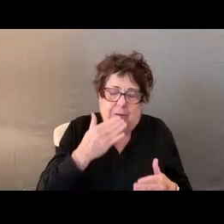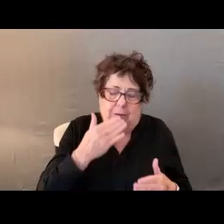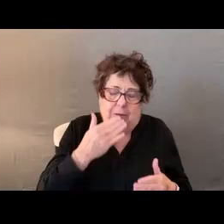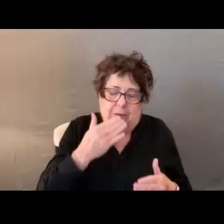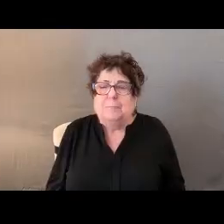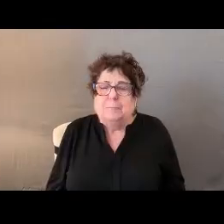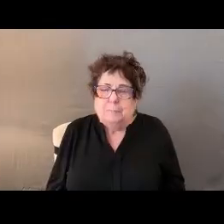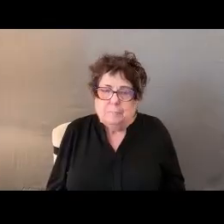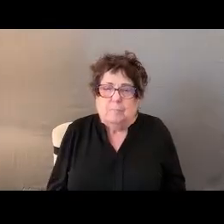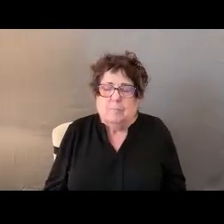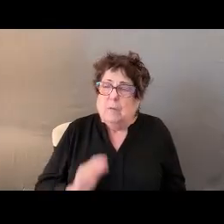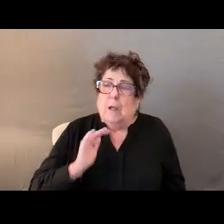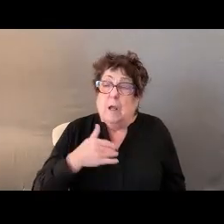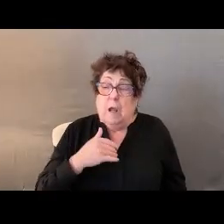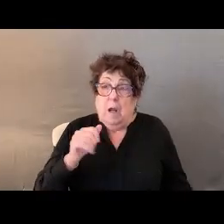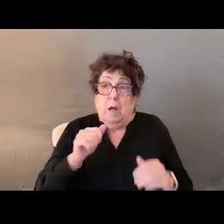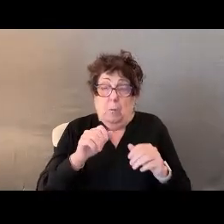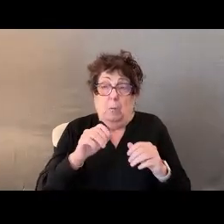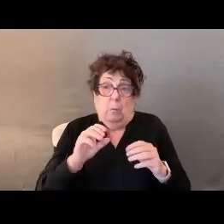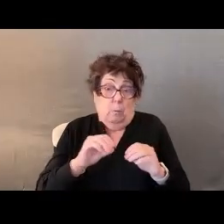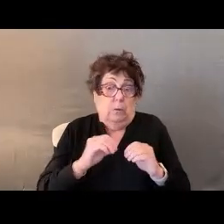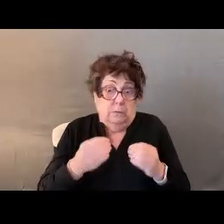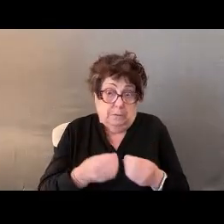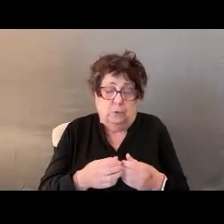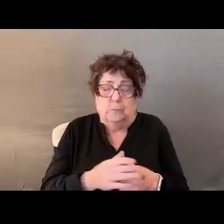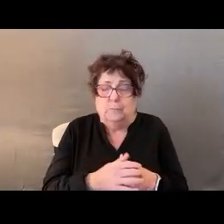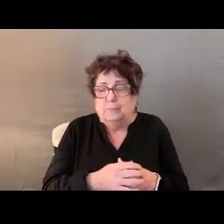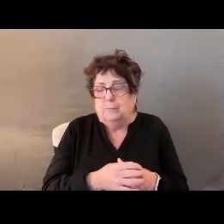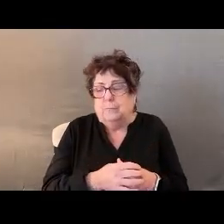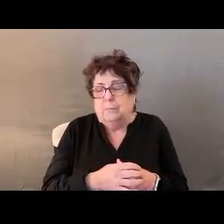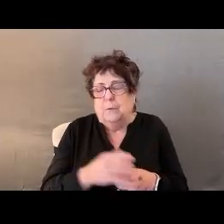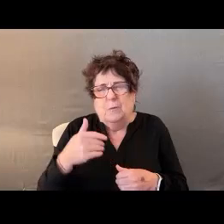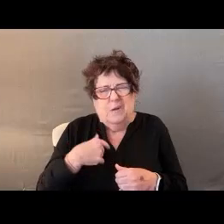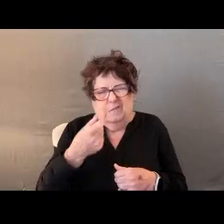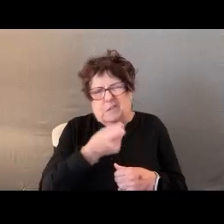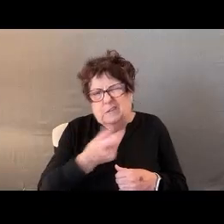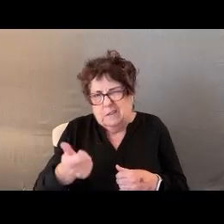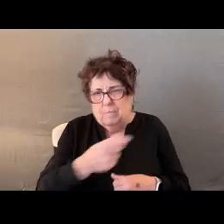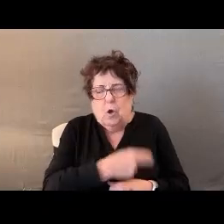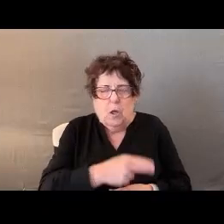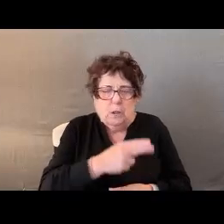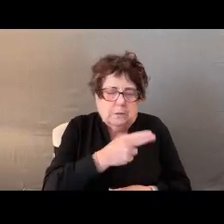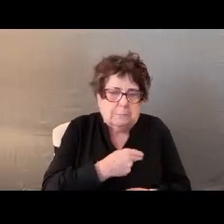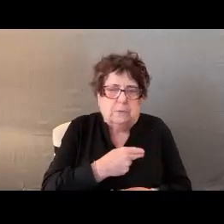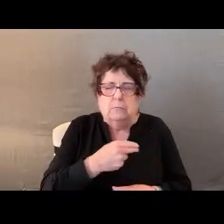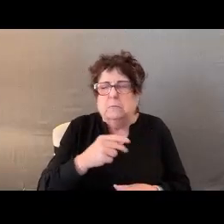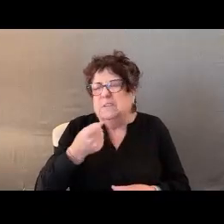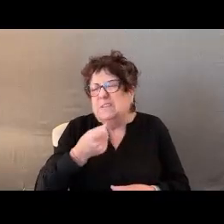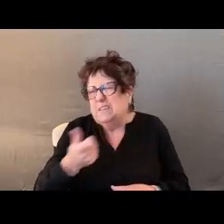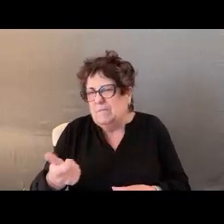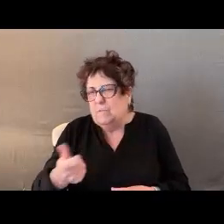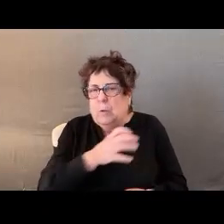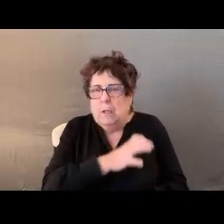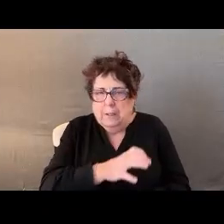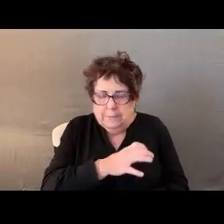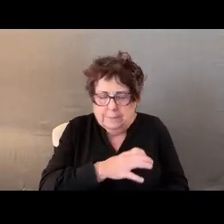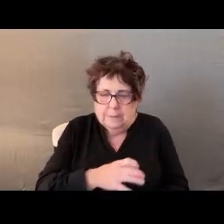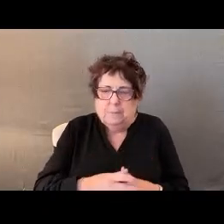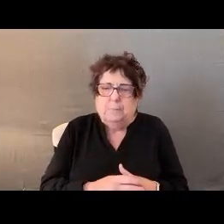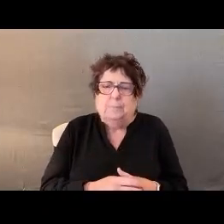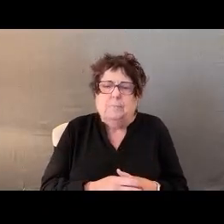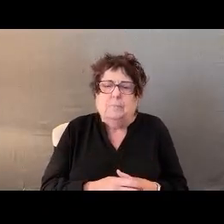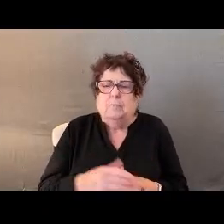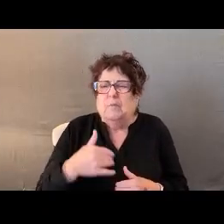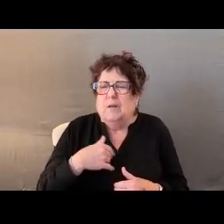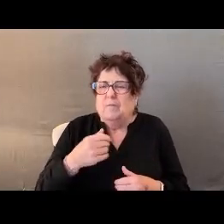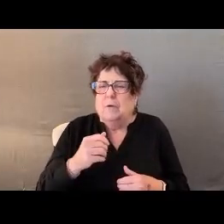Our organization, because we are several hospitals, several clinics, we've had our own set of